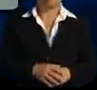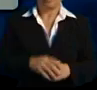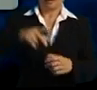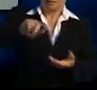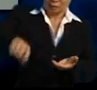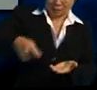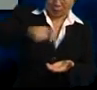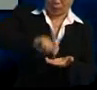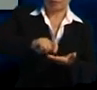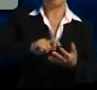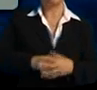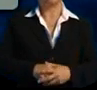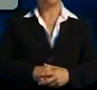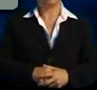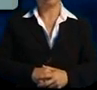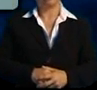spatula,